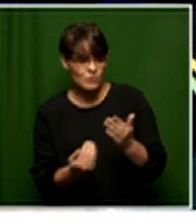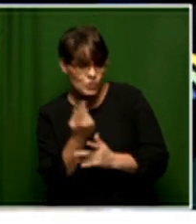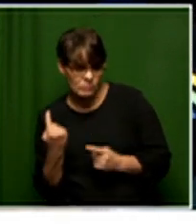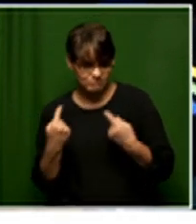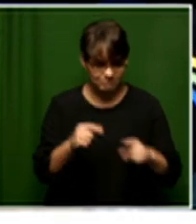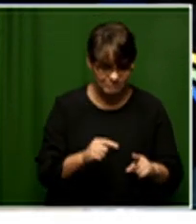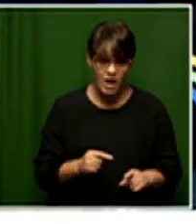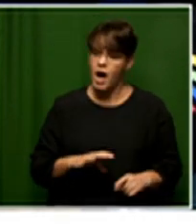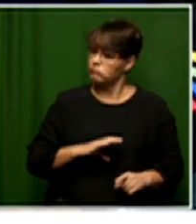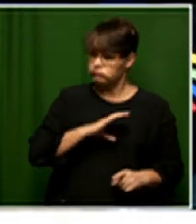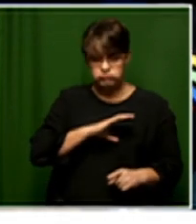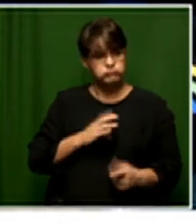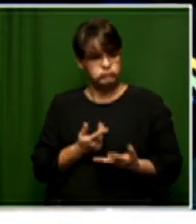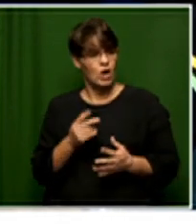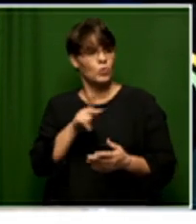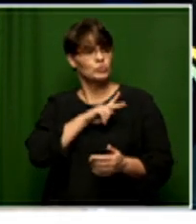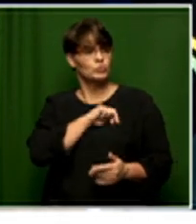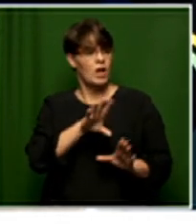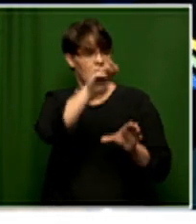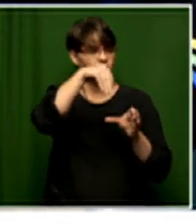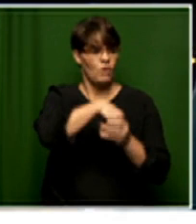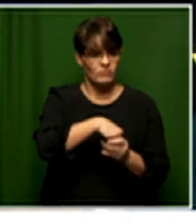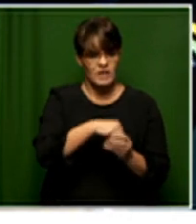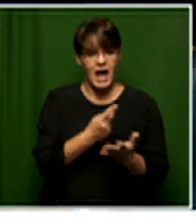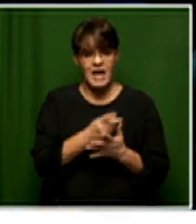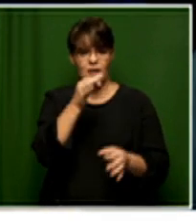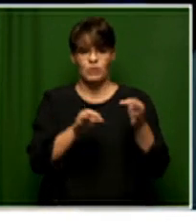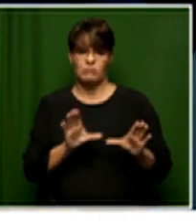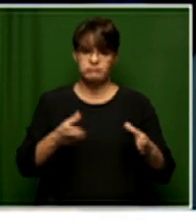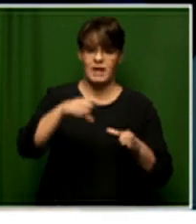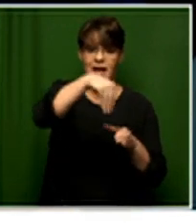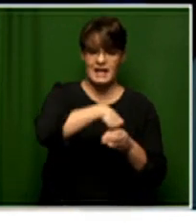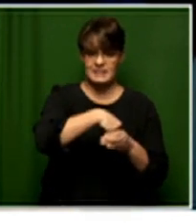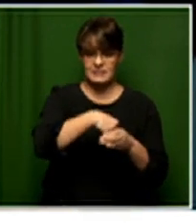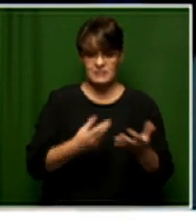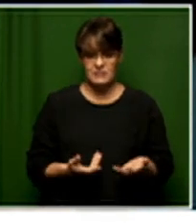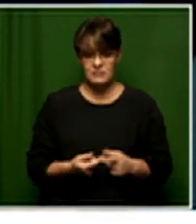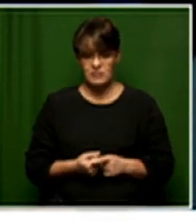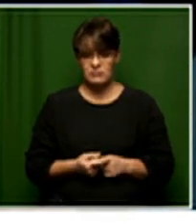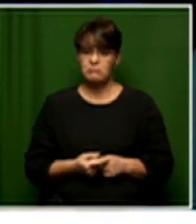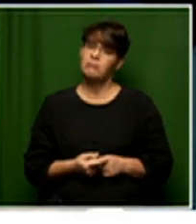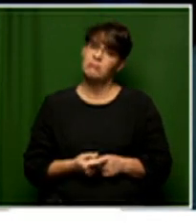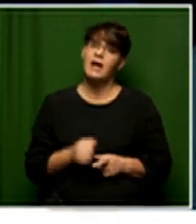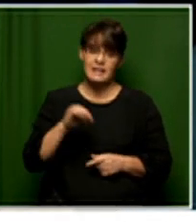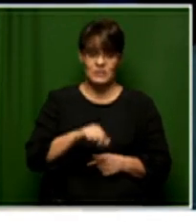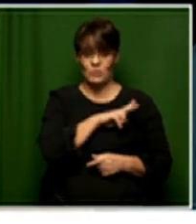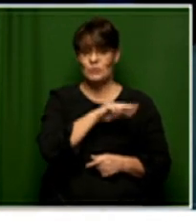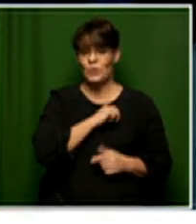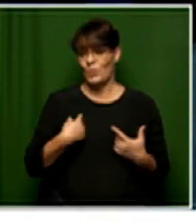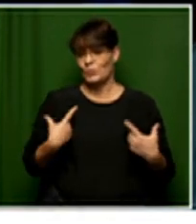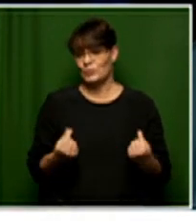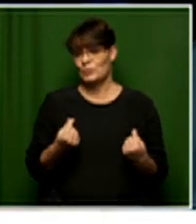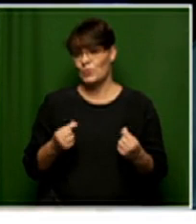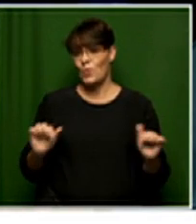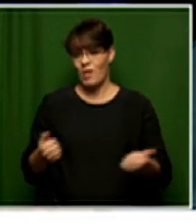comfortably come into KwaZulu-Natal and also join the political arena? I think in in that area we have done well as KwaZulu-Natal